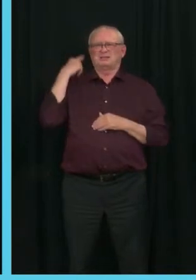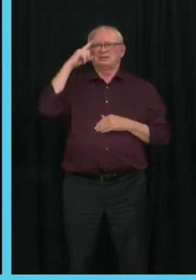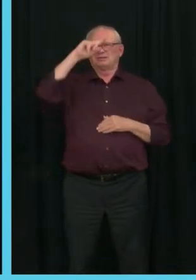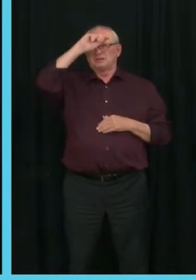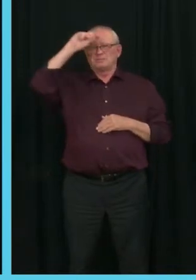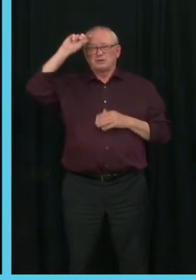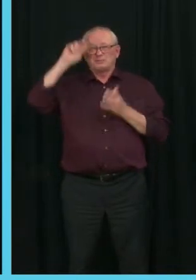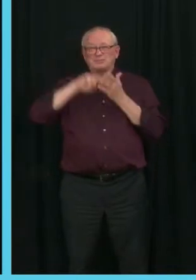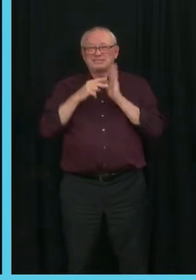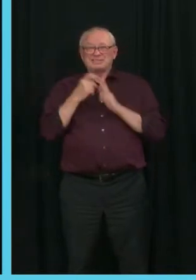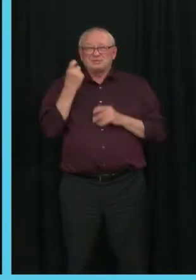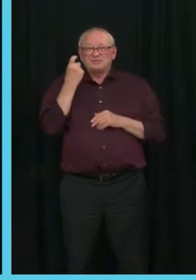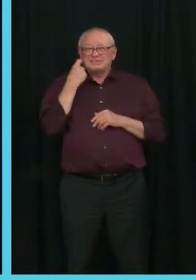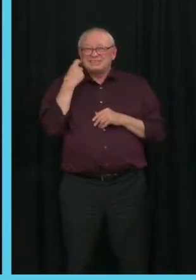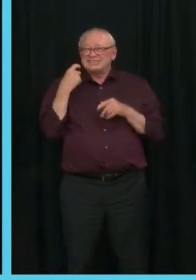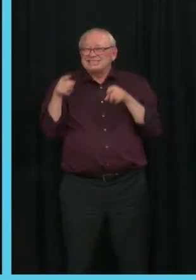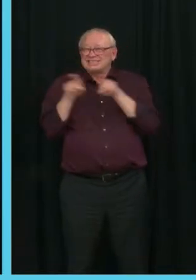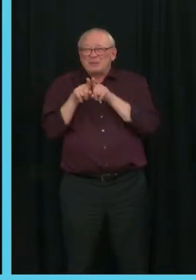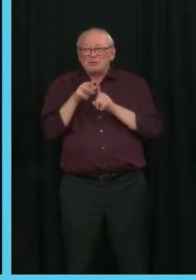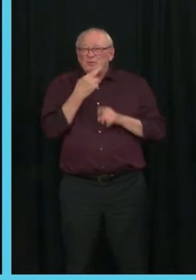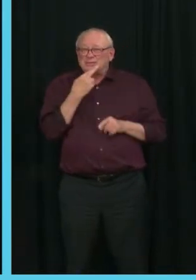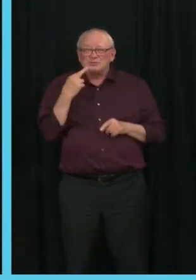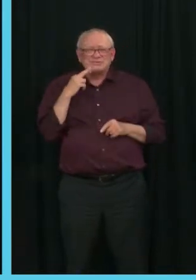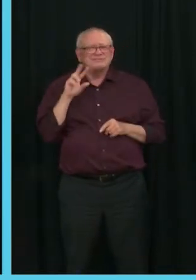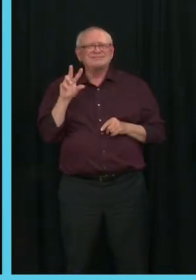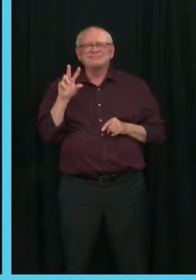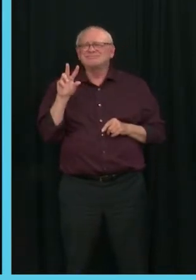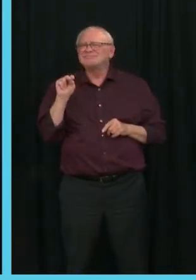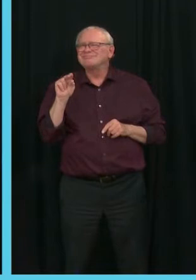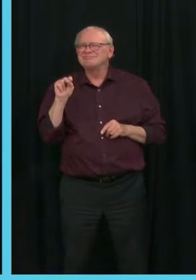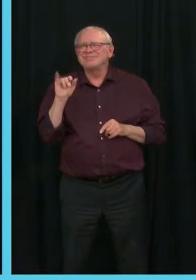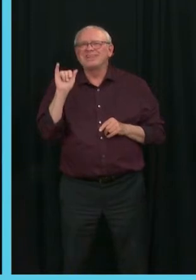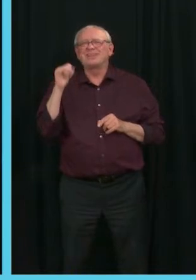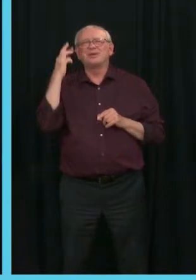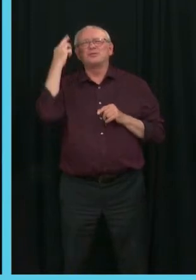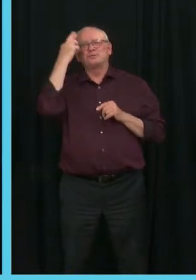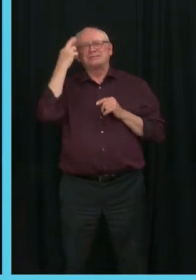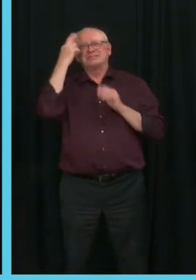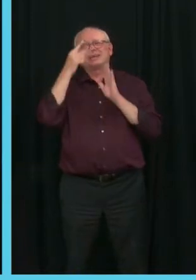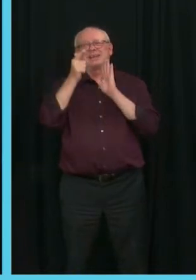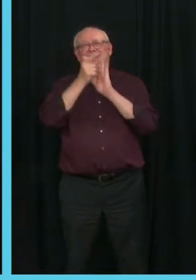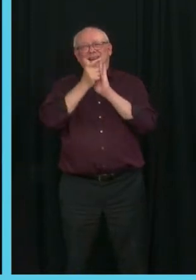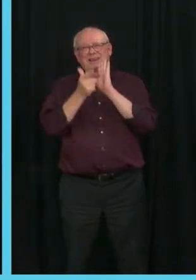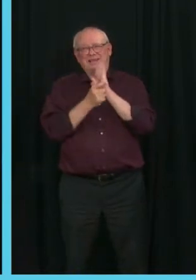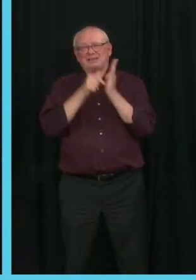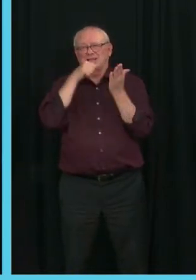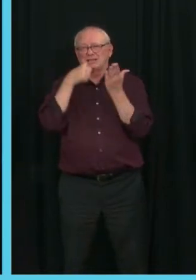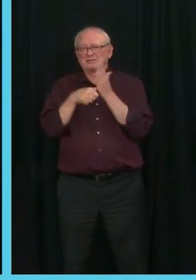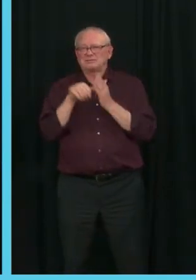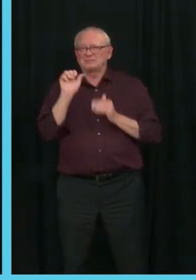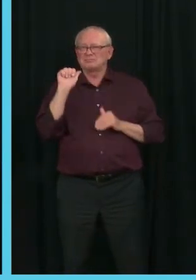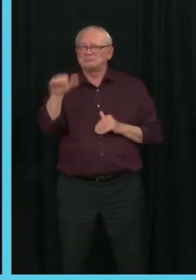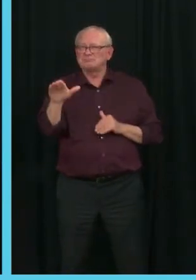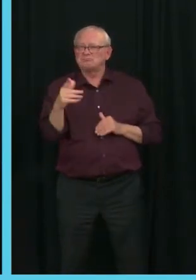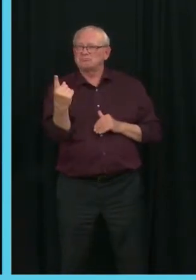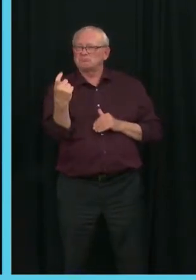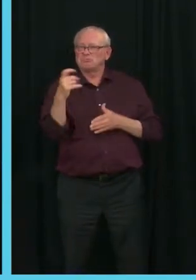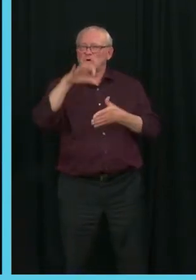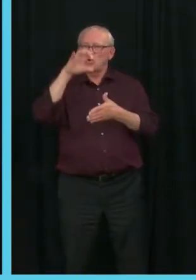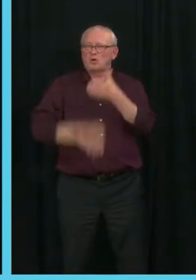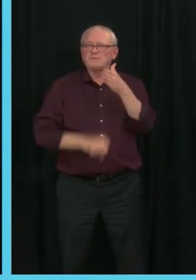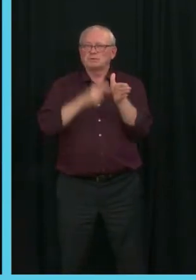that's why our legal counsel has written to that website demanding a full and immediate retraction and